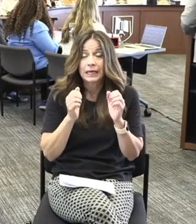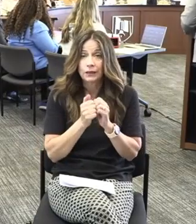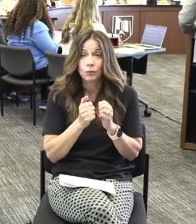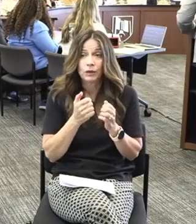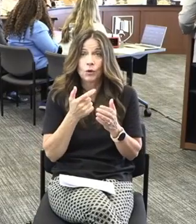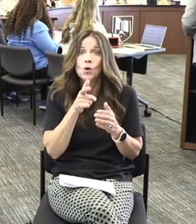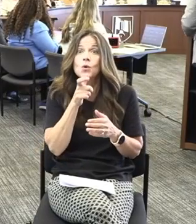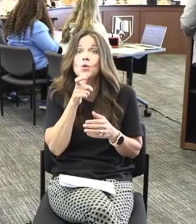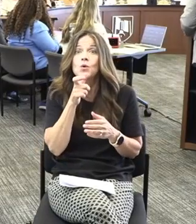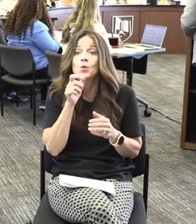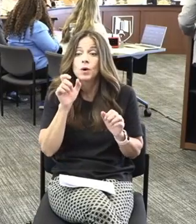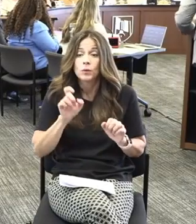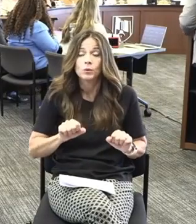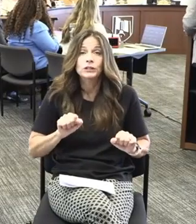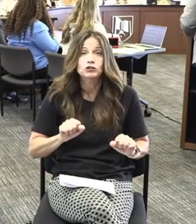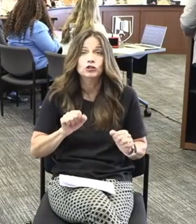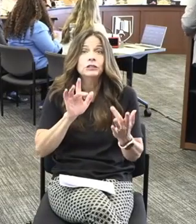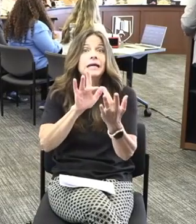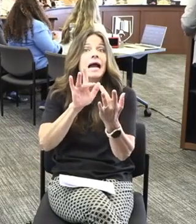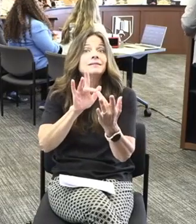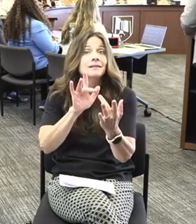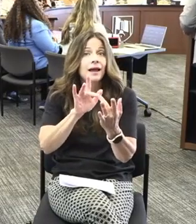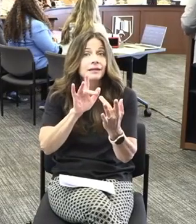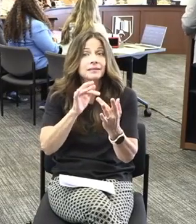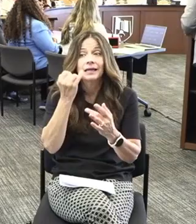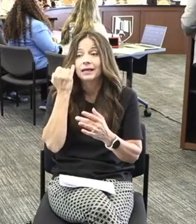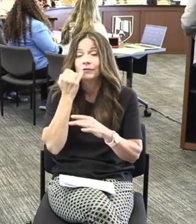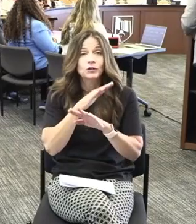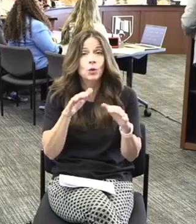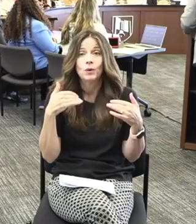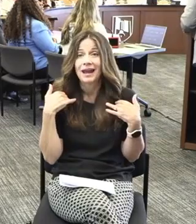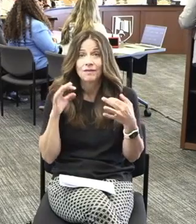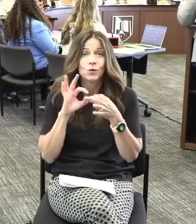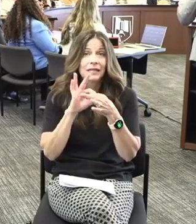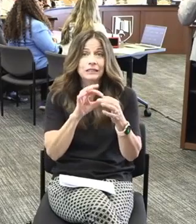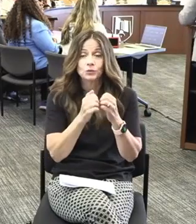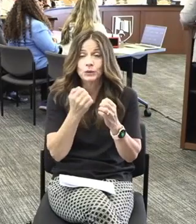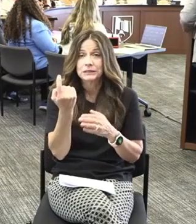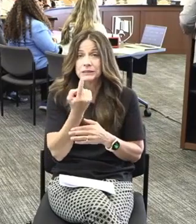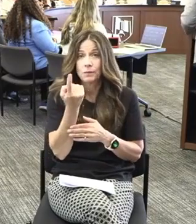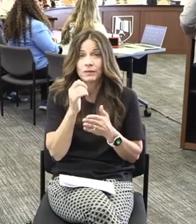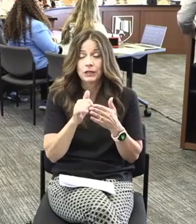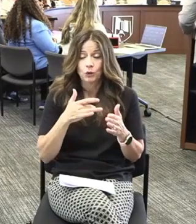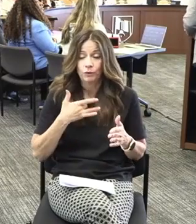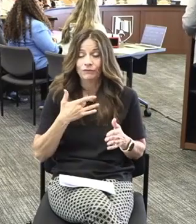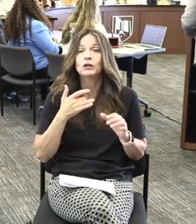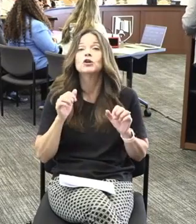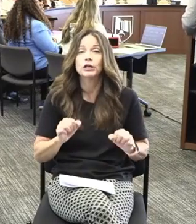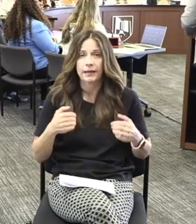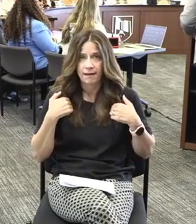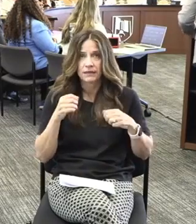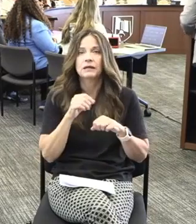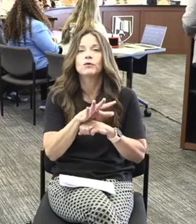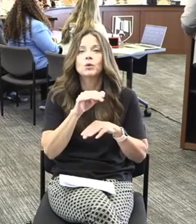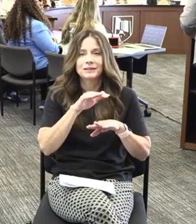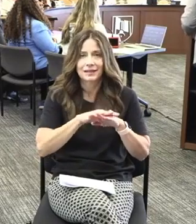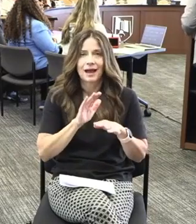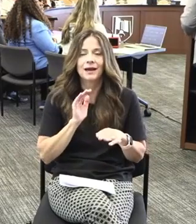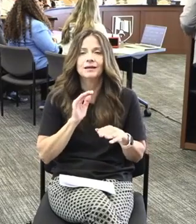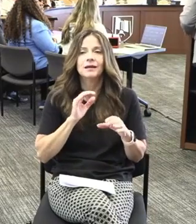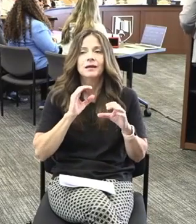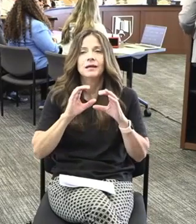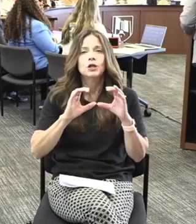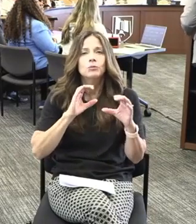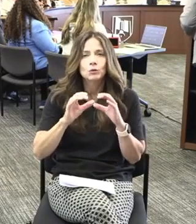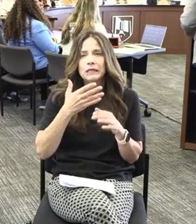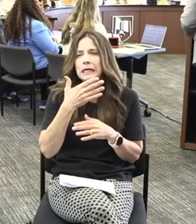should be contacting if for some reason we don't have a relationship with someone that you feel can have an influence on communicating